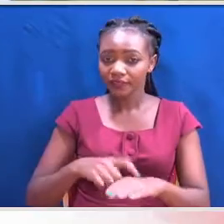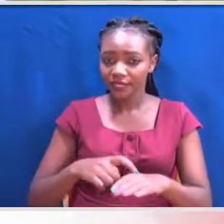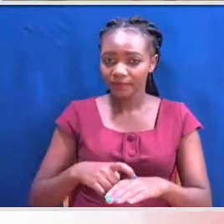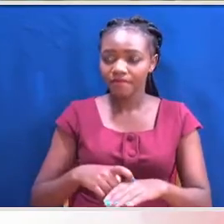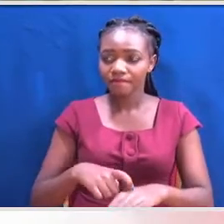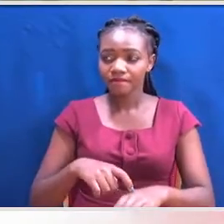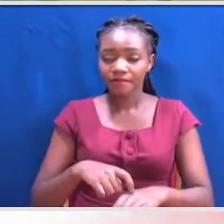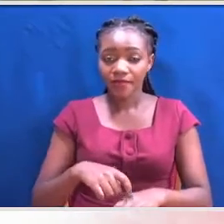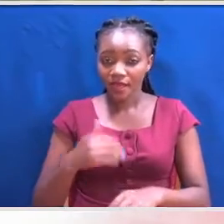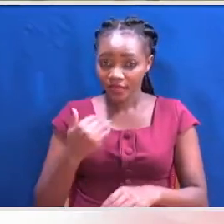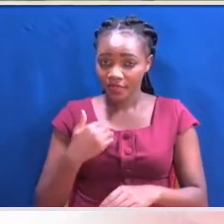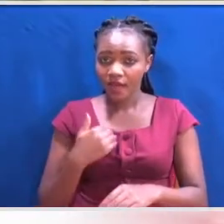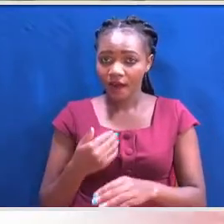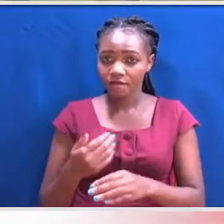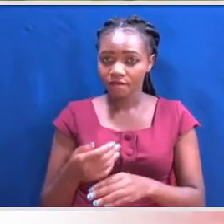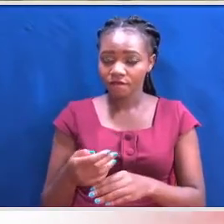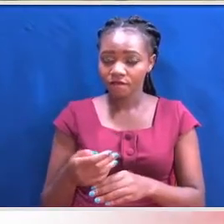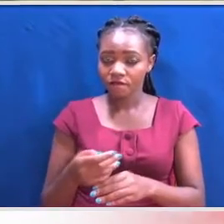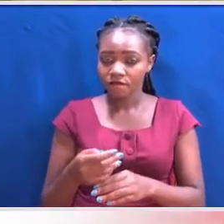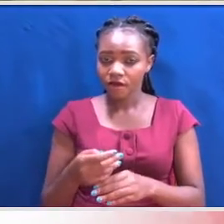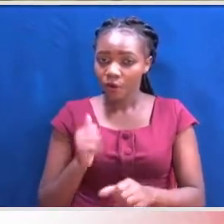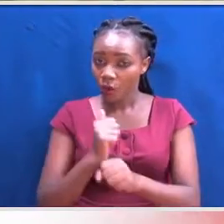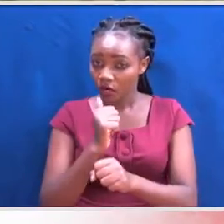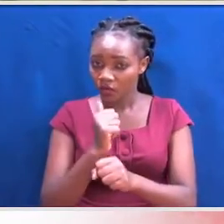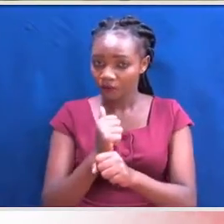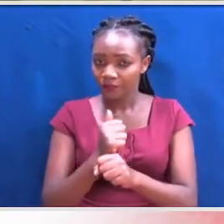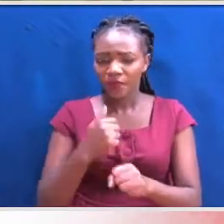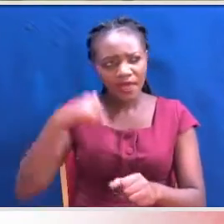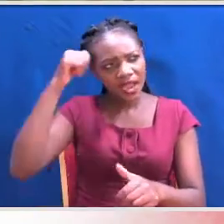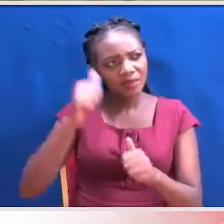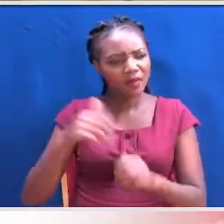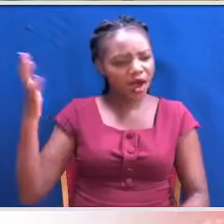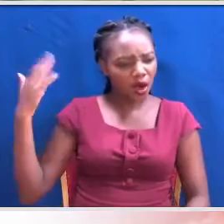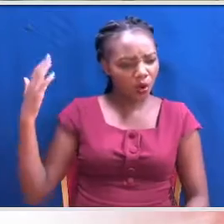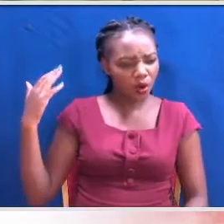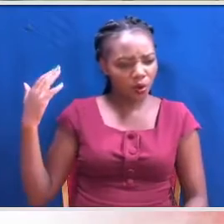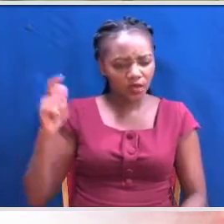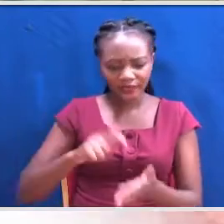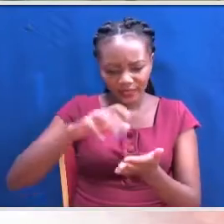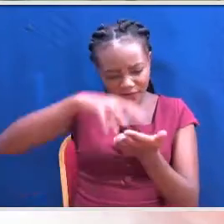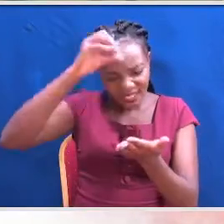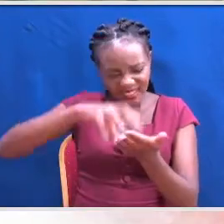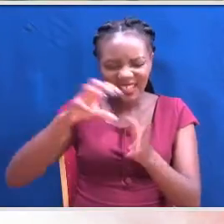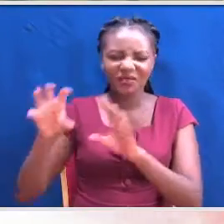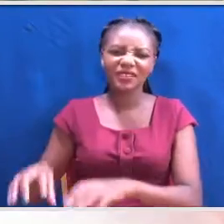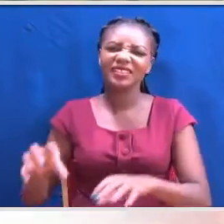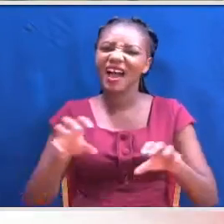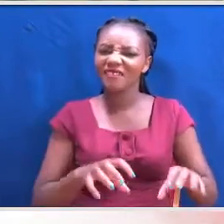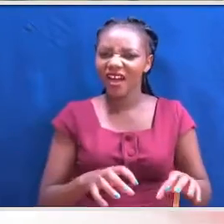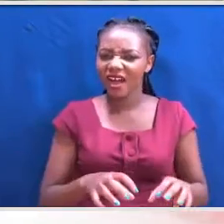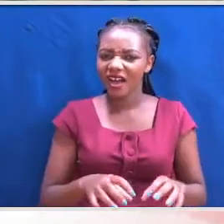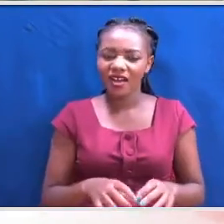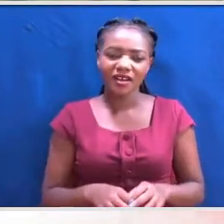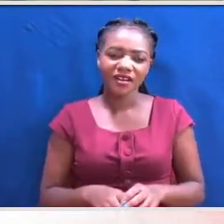homework, sisi tukisoma na kubuka tulikuwa tunatumia ile kataa kidogo ya mafuta. Wakati ule hakuna hiyo